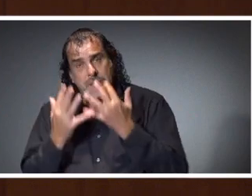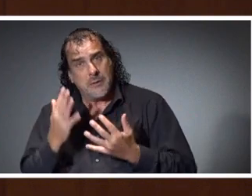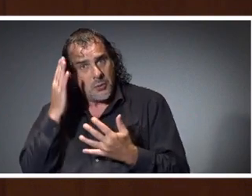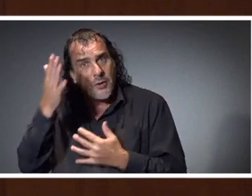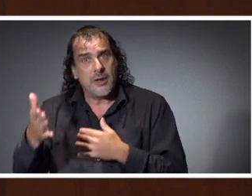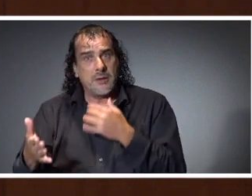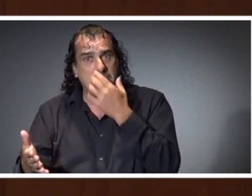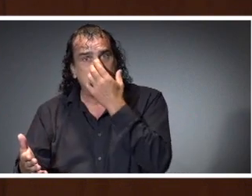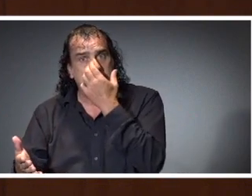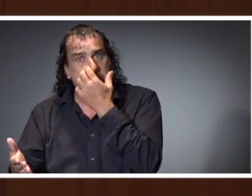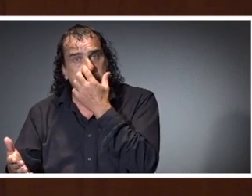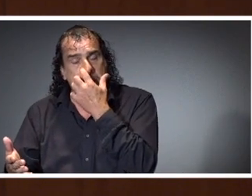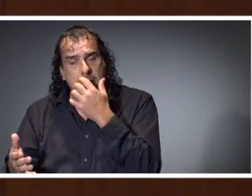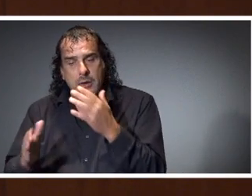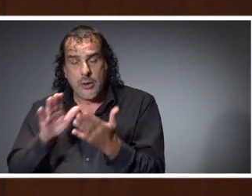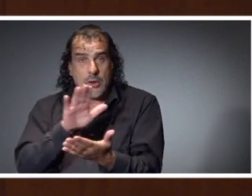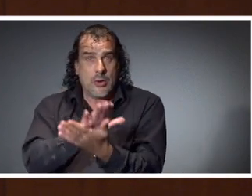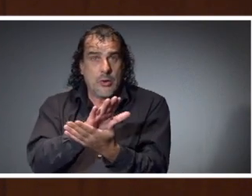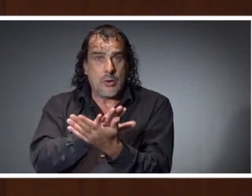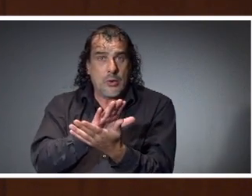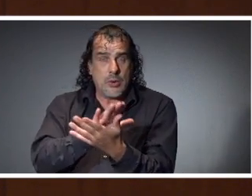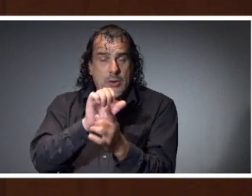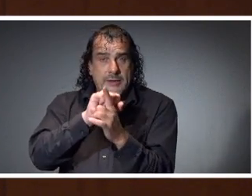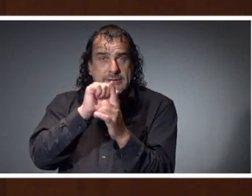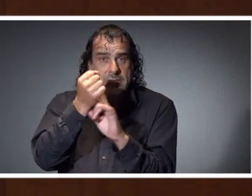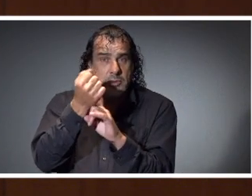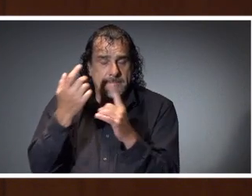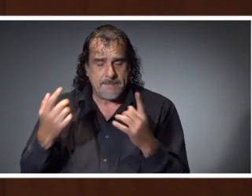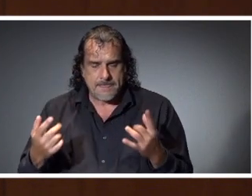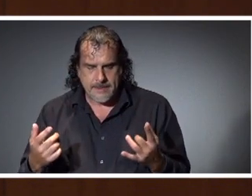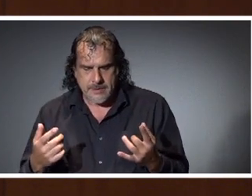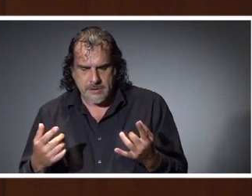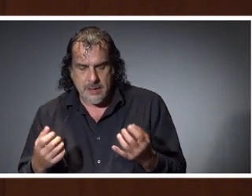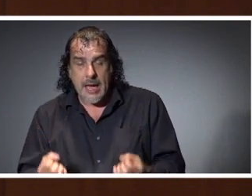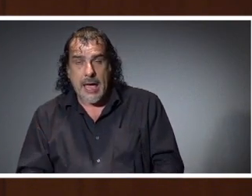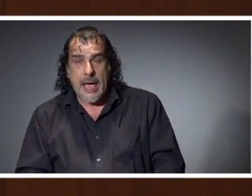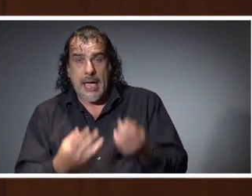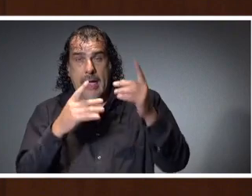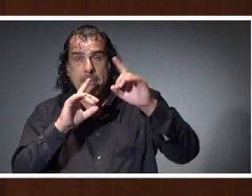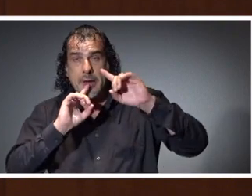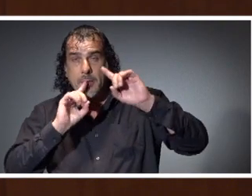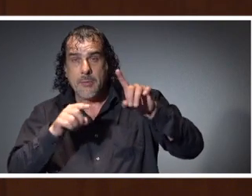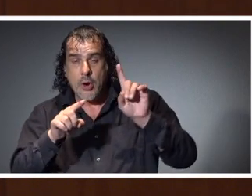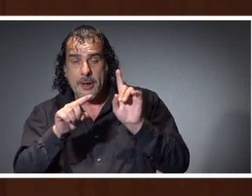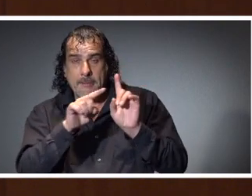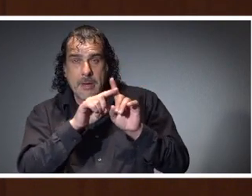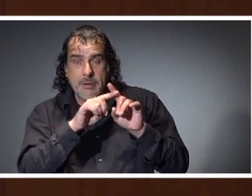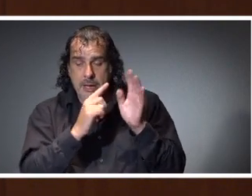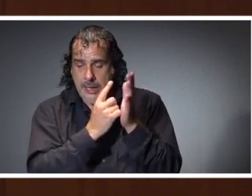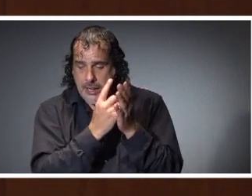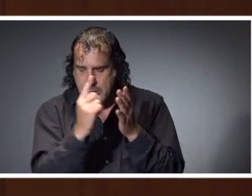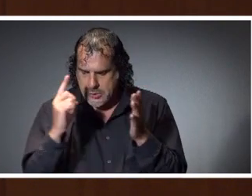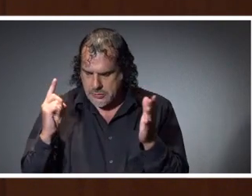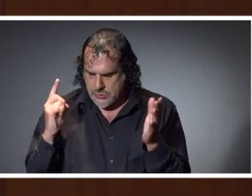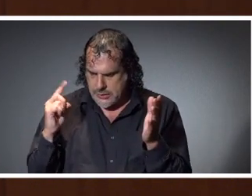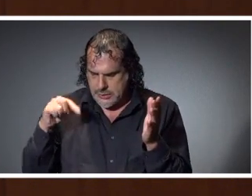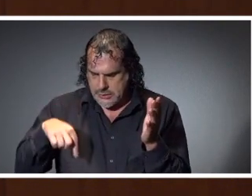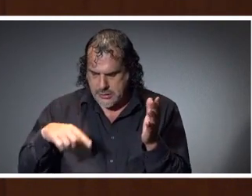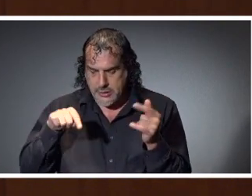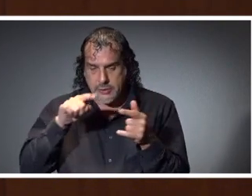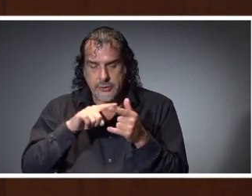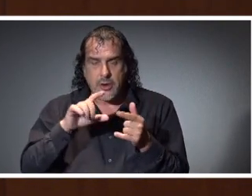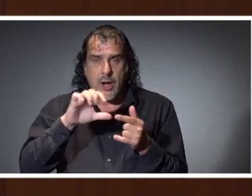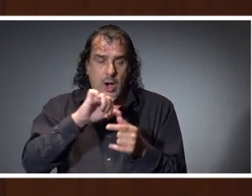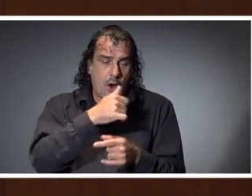school situation, if we look at the cases that were reported in the last week from August 10th to August 14th,